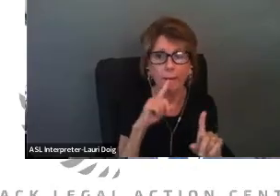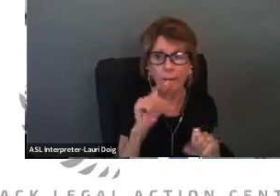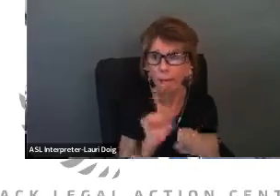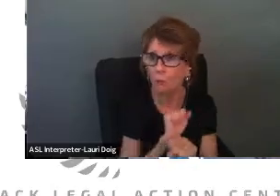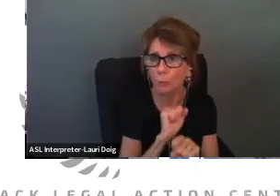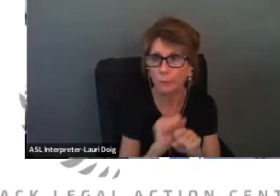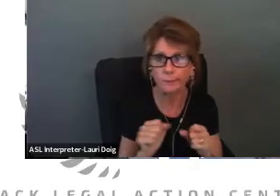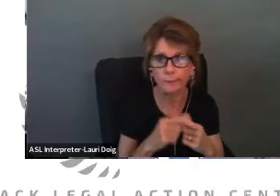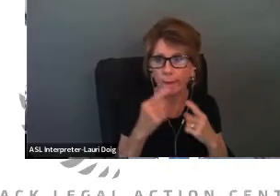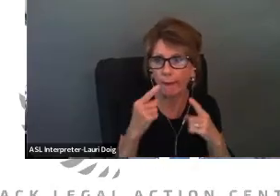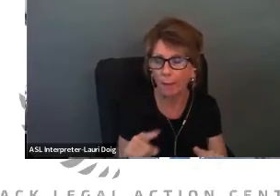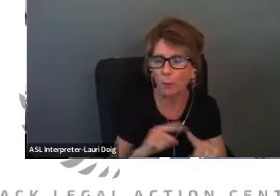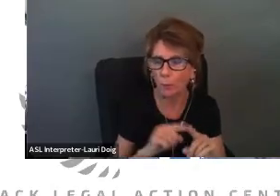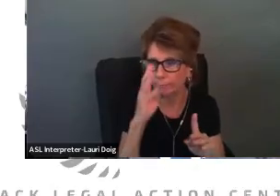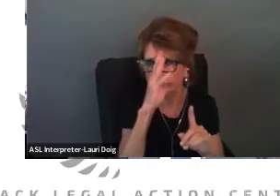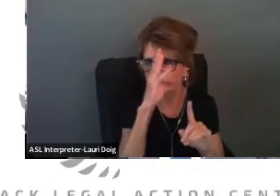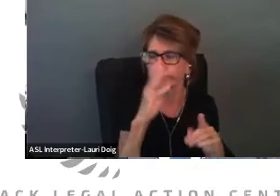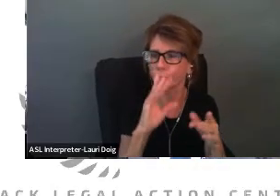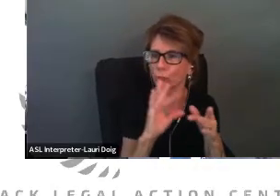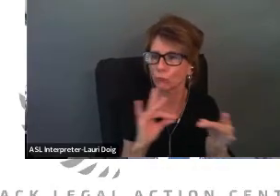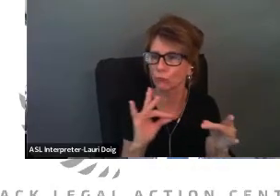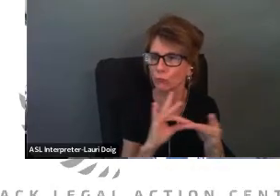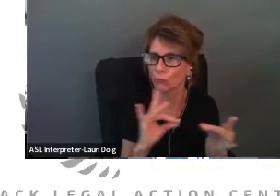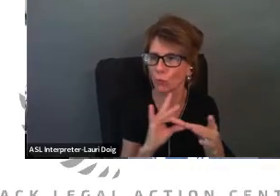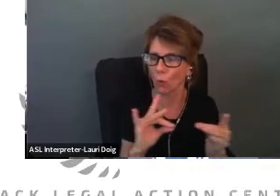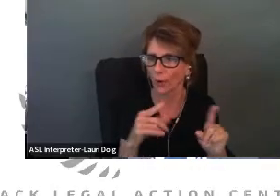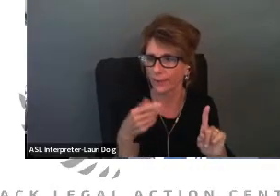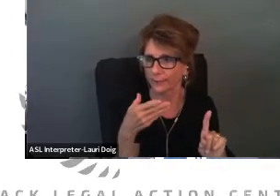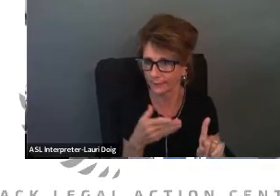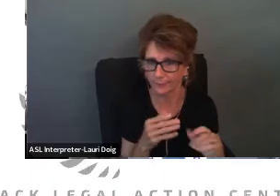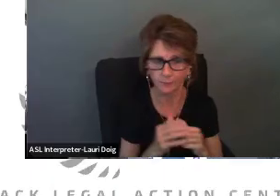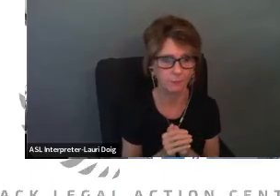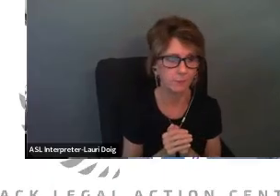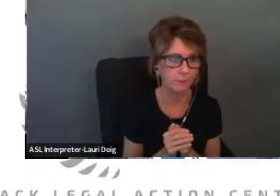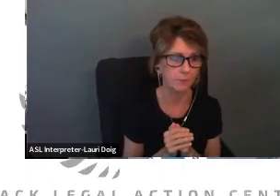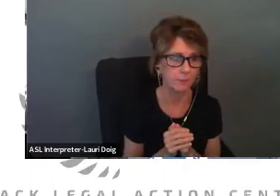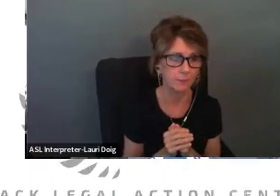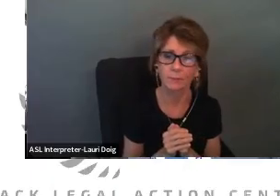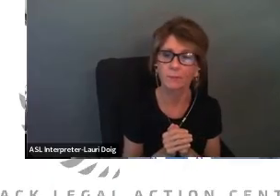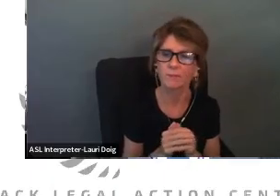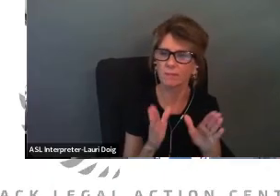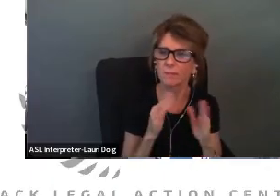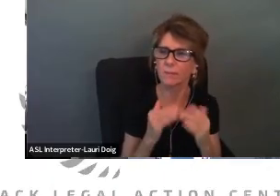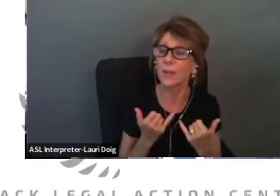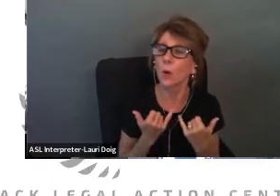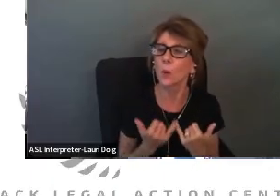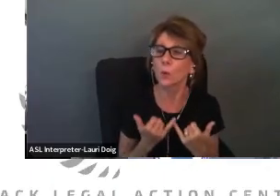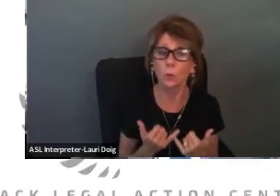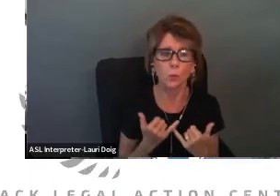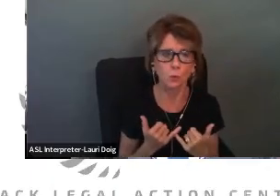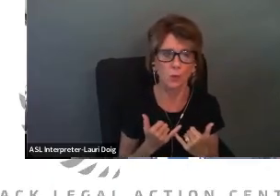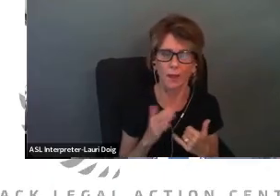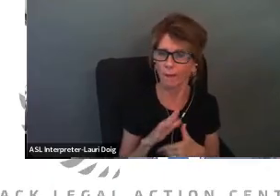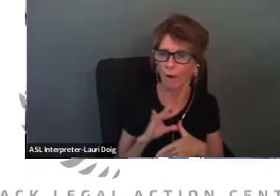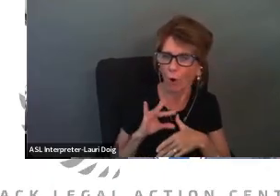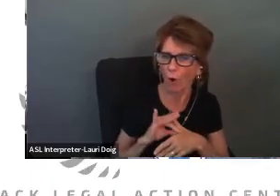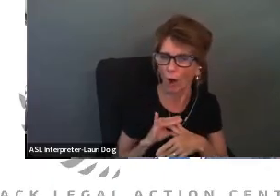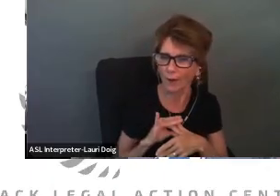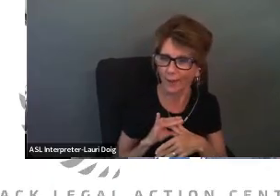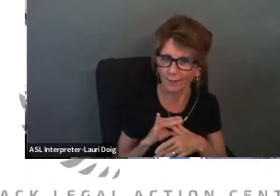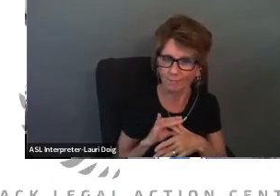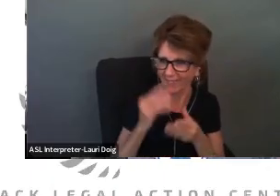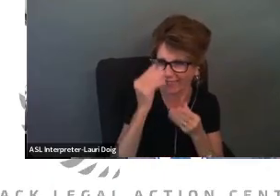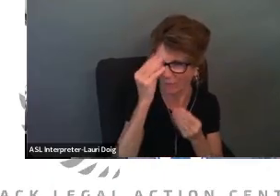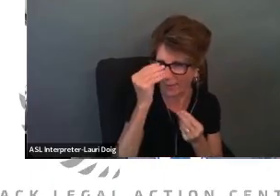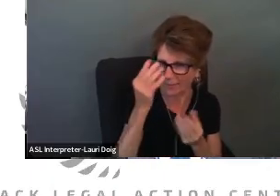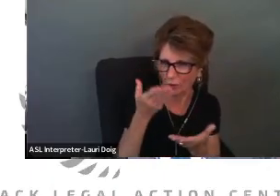client's situation. All right. Now, we'll jump into the content of today's information. So here's